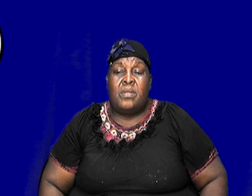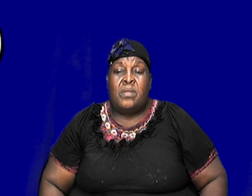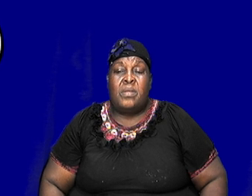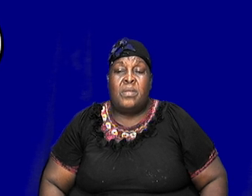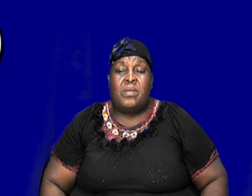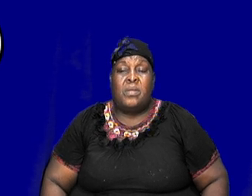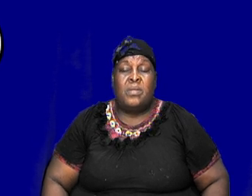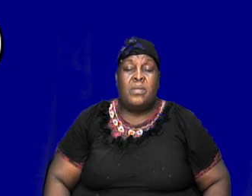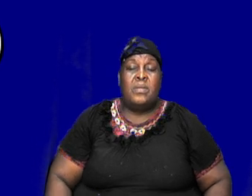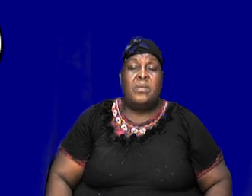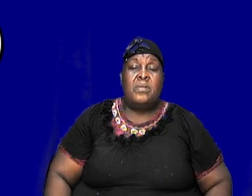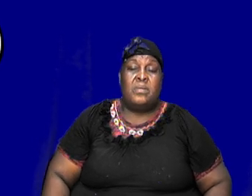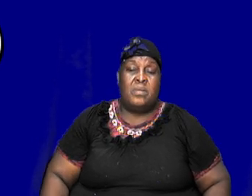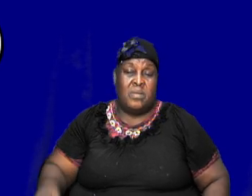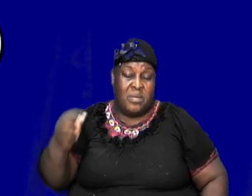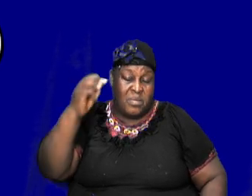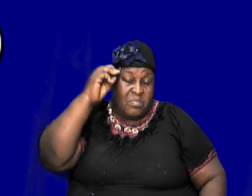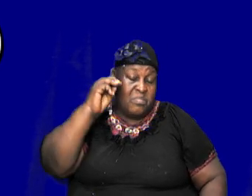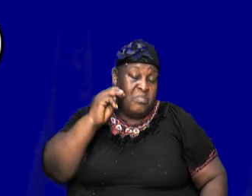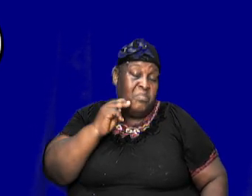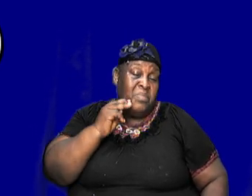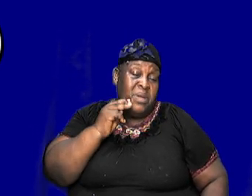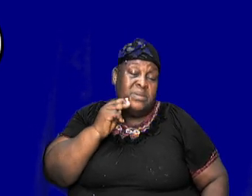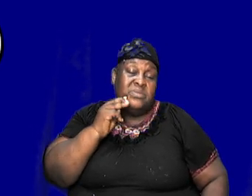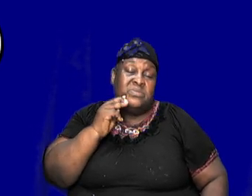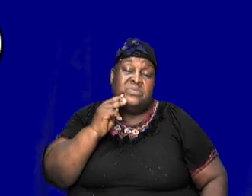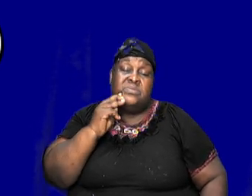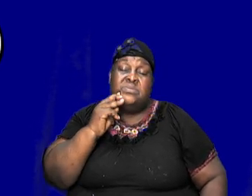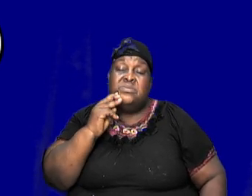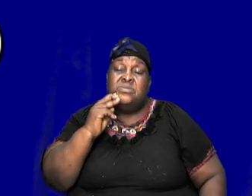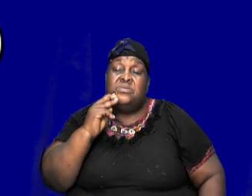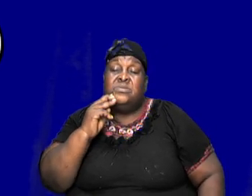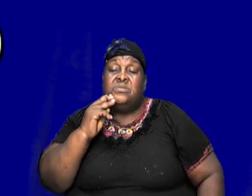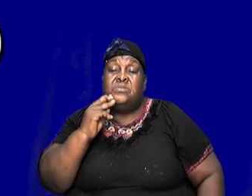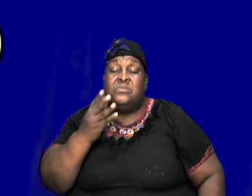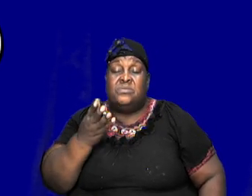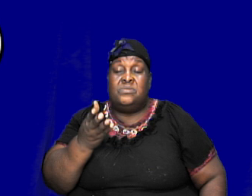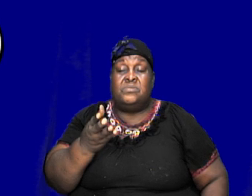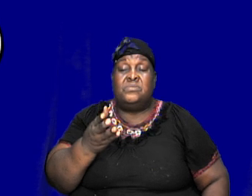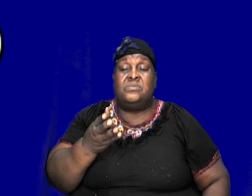And so this is Matthew 27 verse 37.